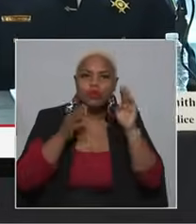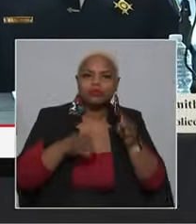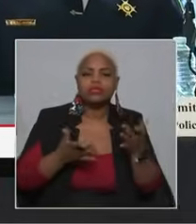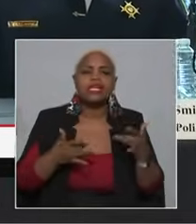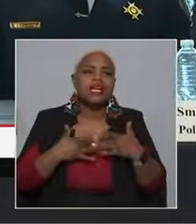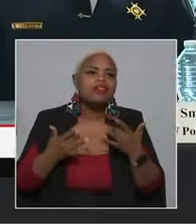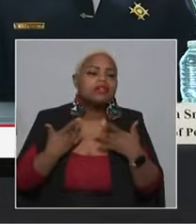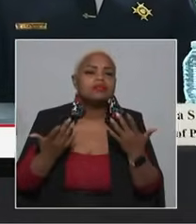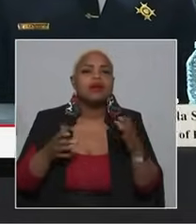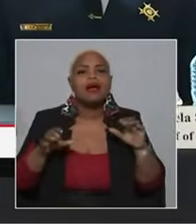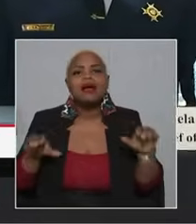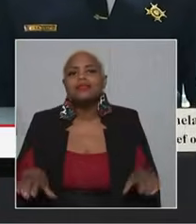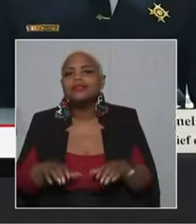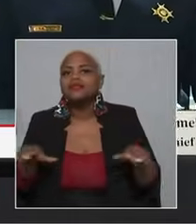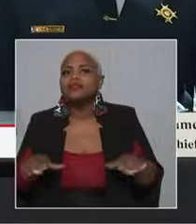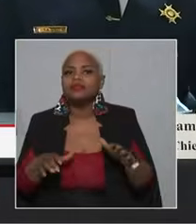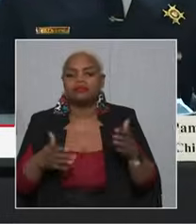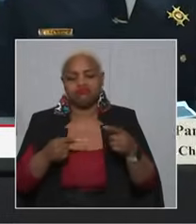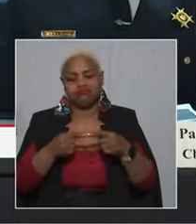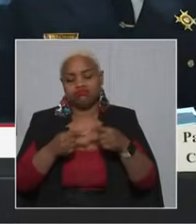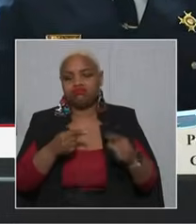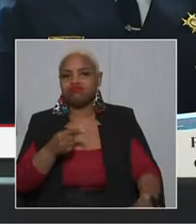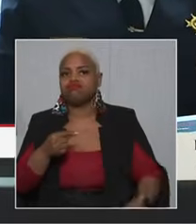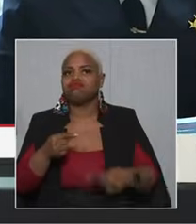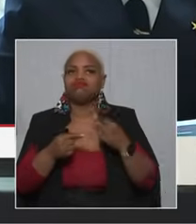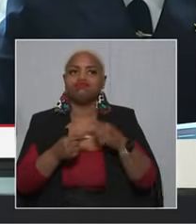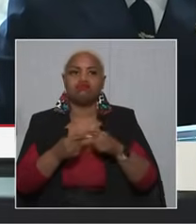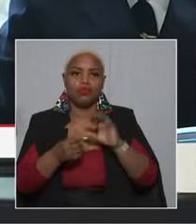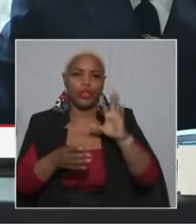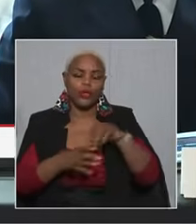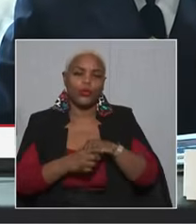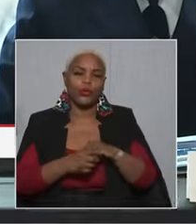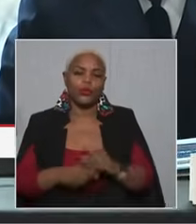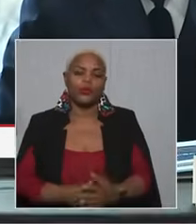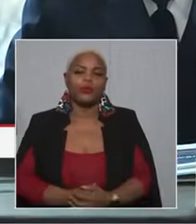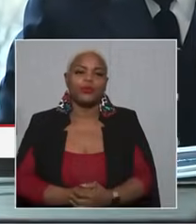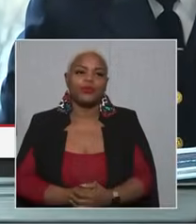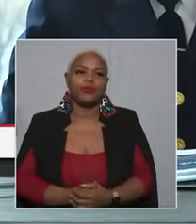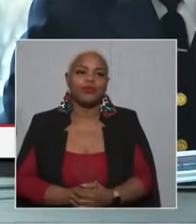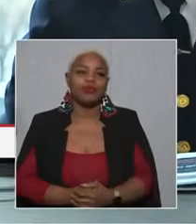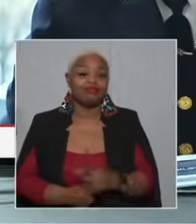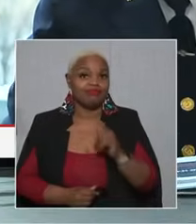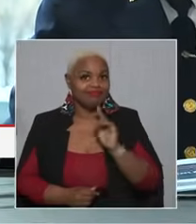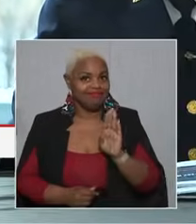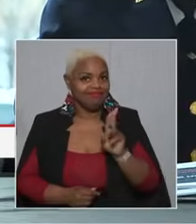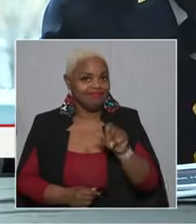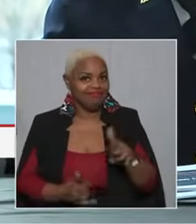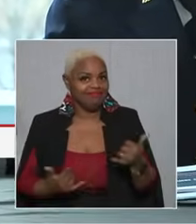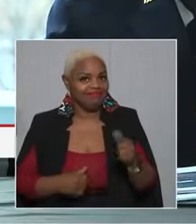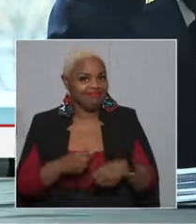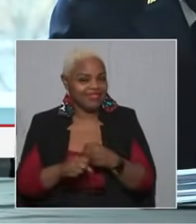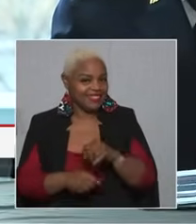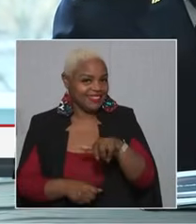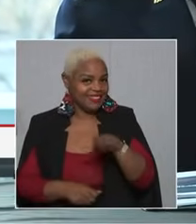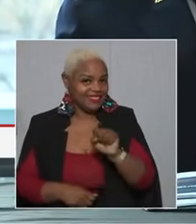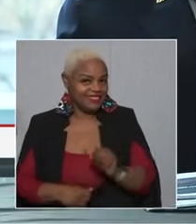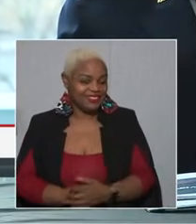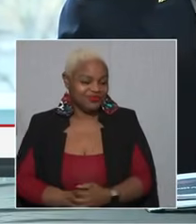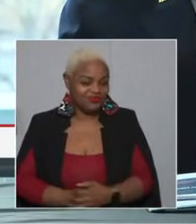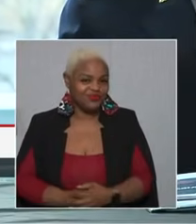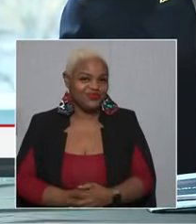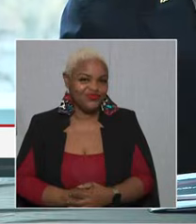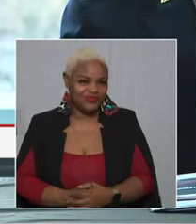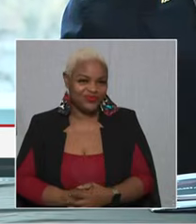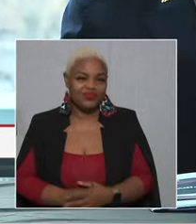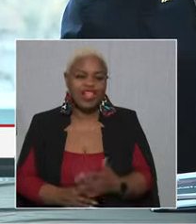well. So obviously we have been busy and we have had a strong and